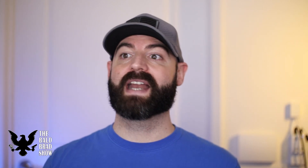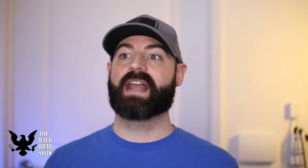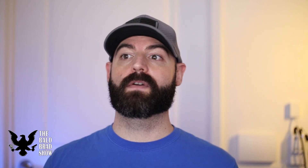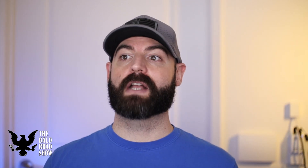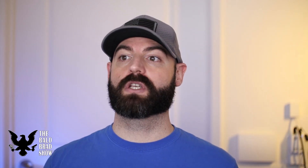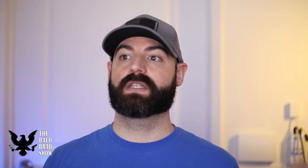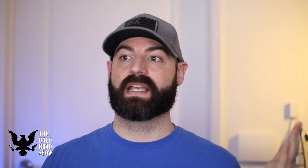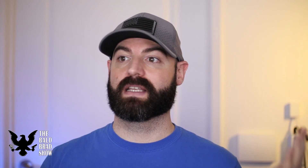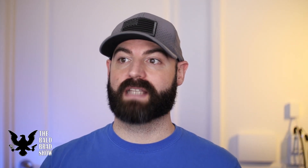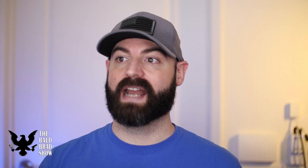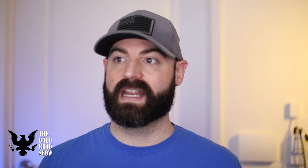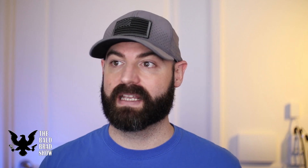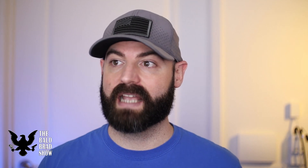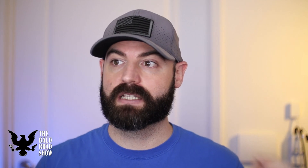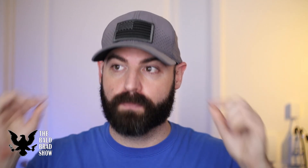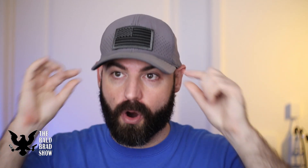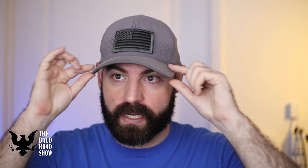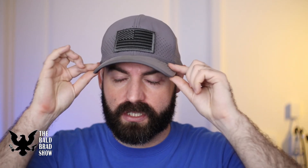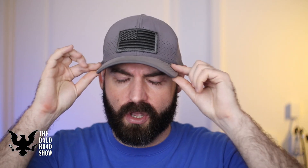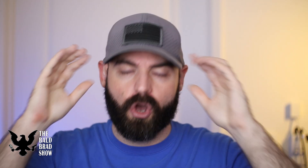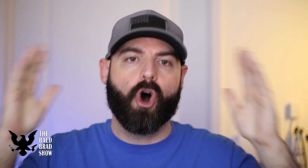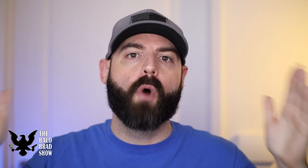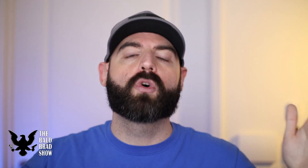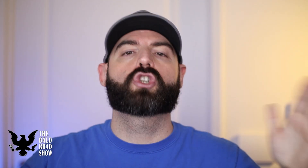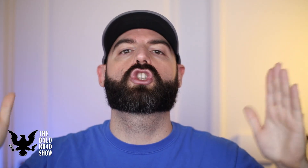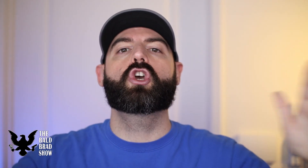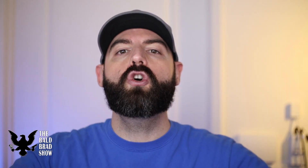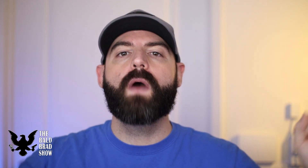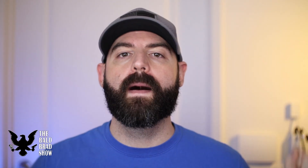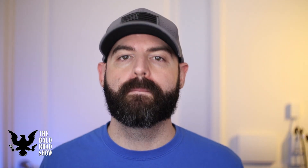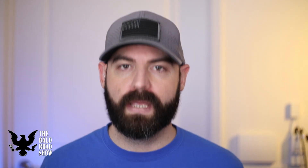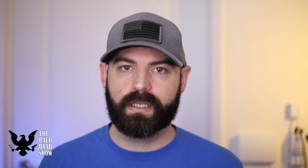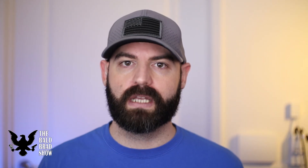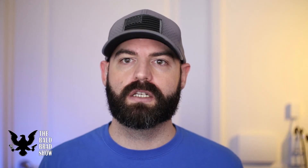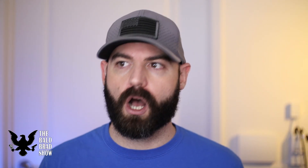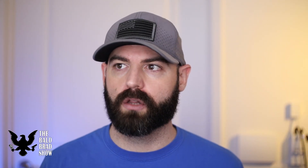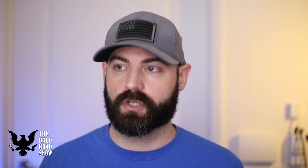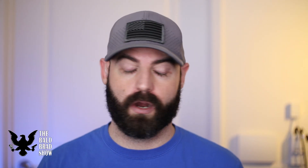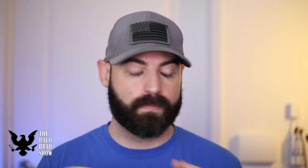What Biden never mentions is the data indicates his party's almost